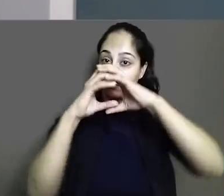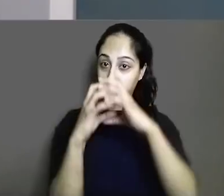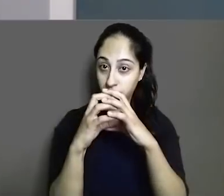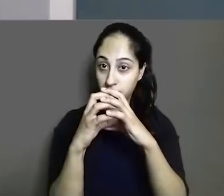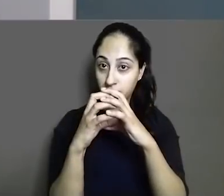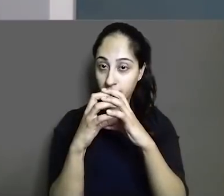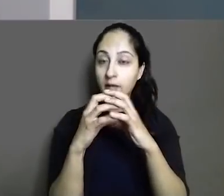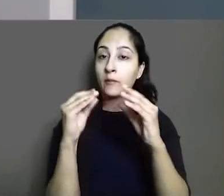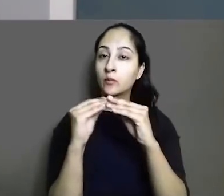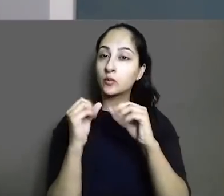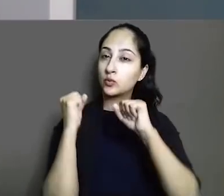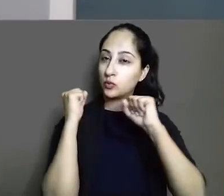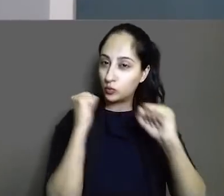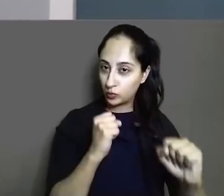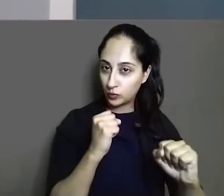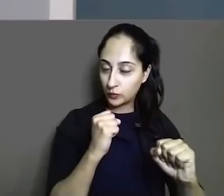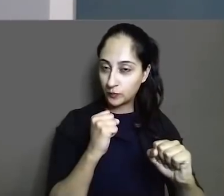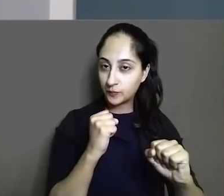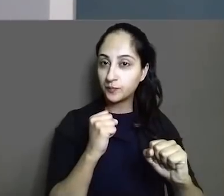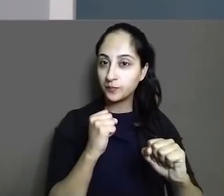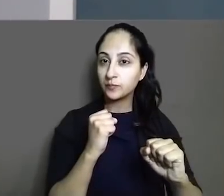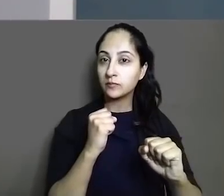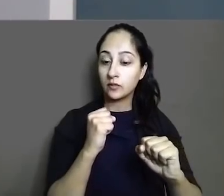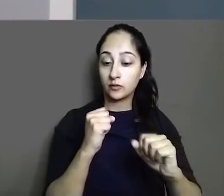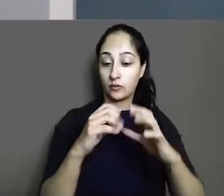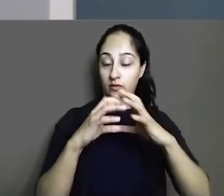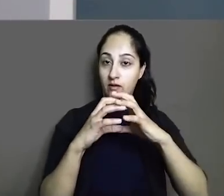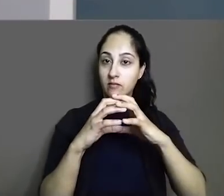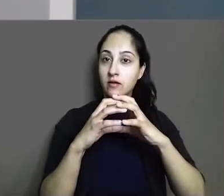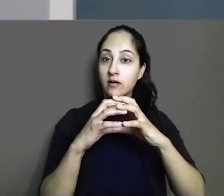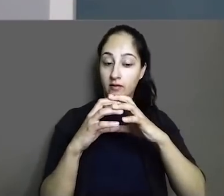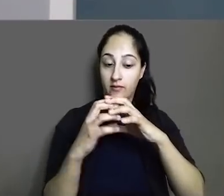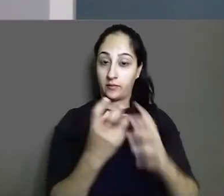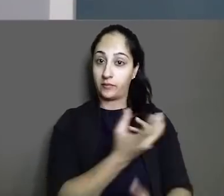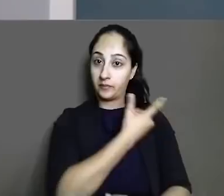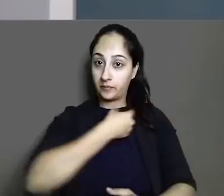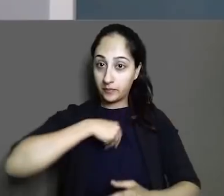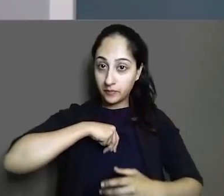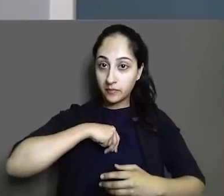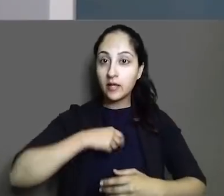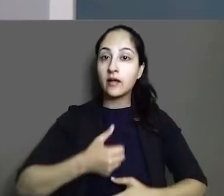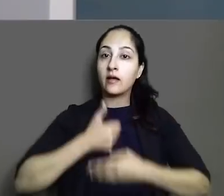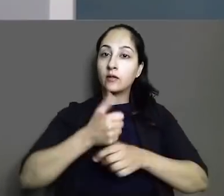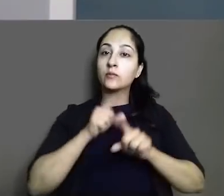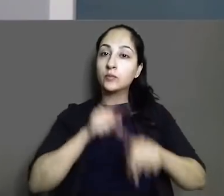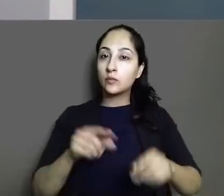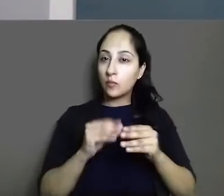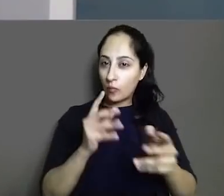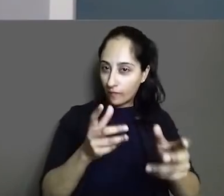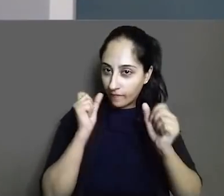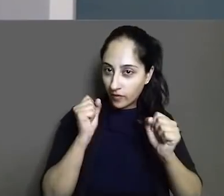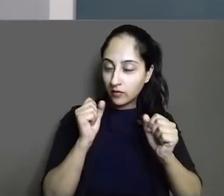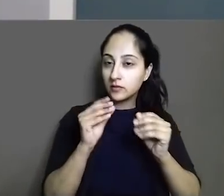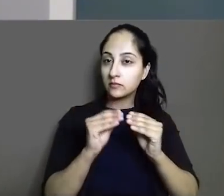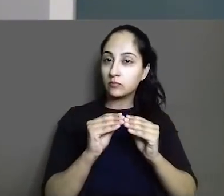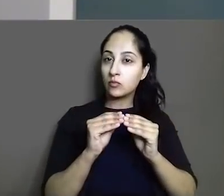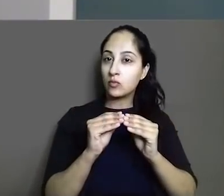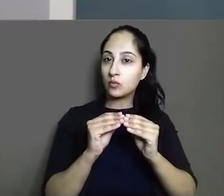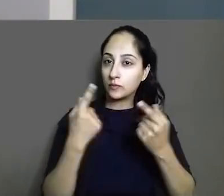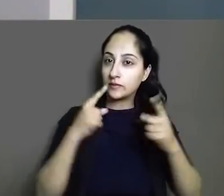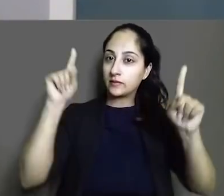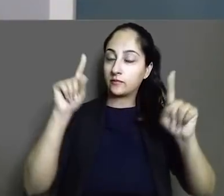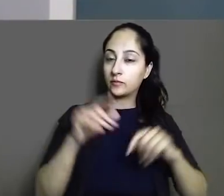the disadvantage is that they're complex to manufacture and take time to make. So inshallah, by the fall